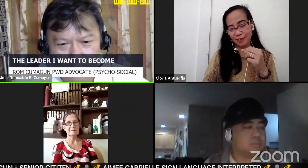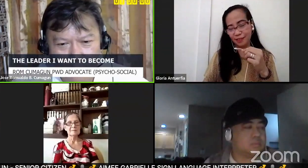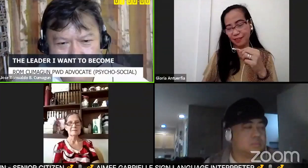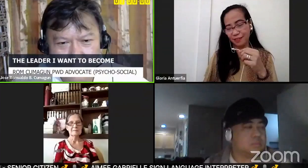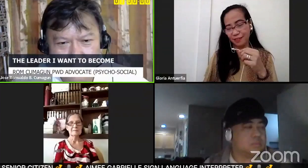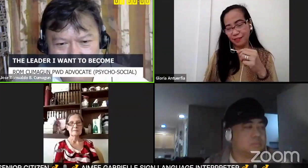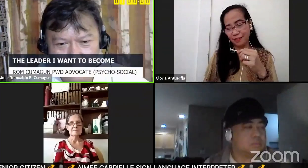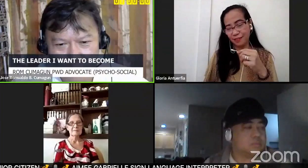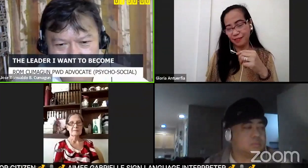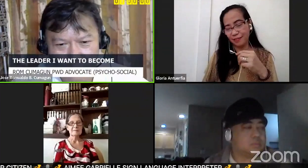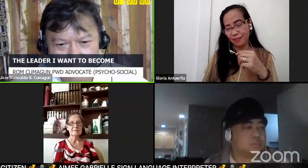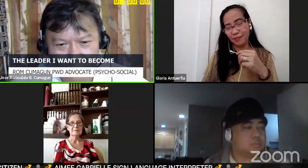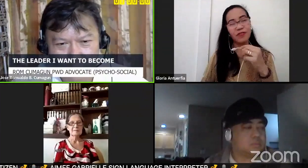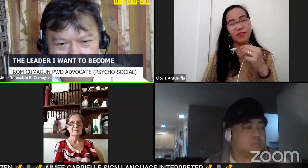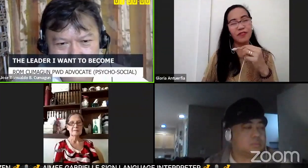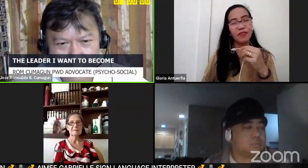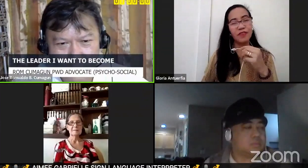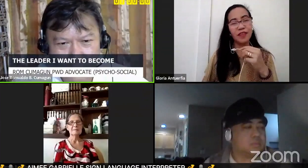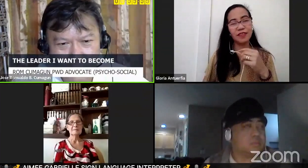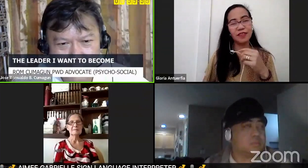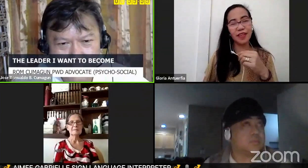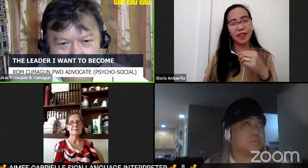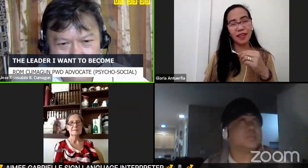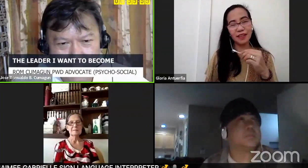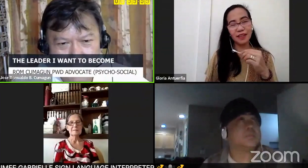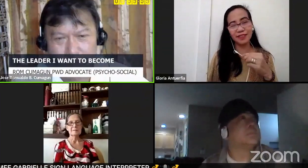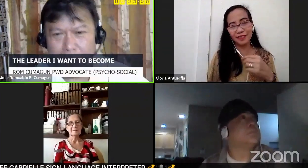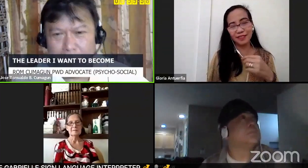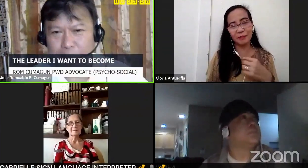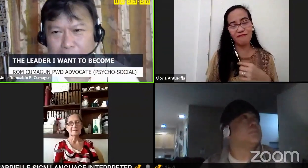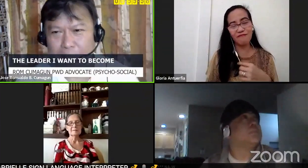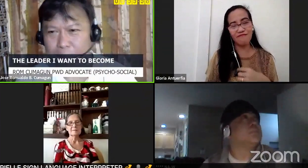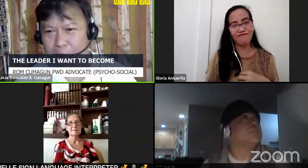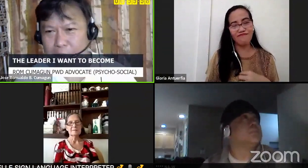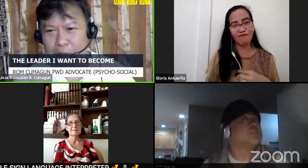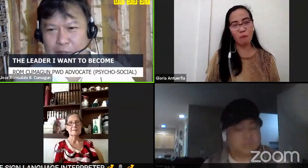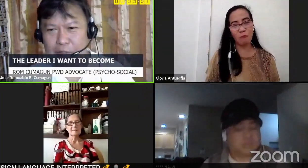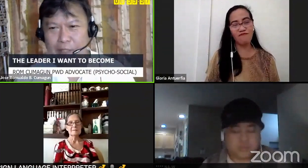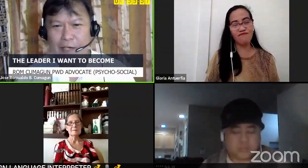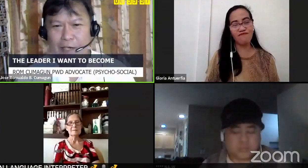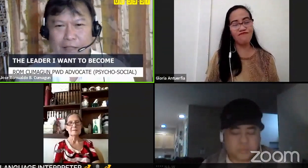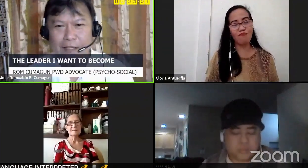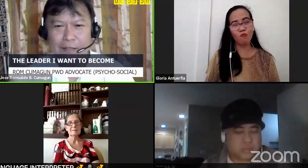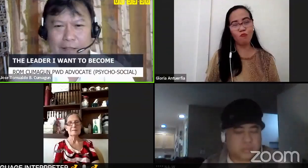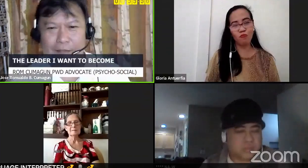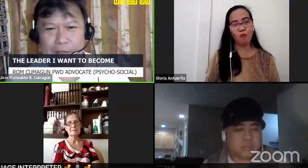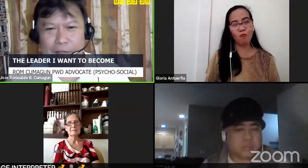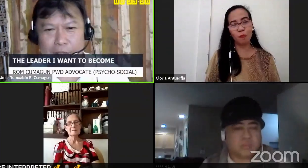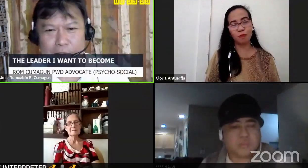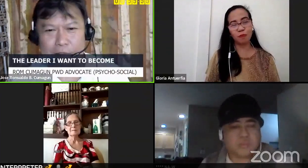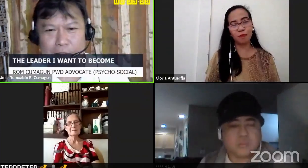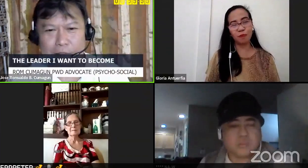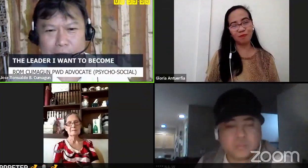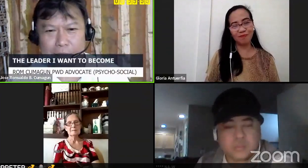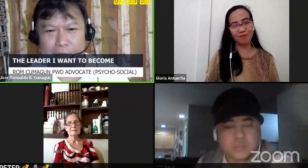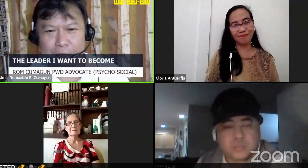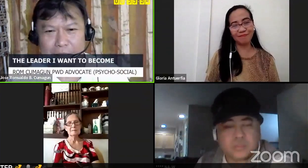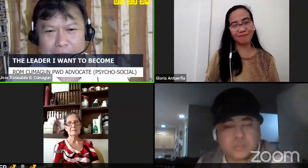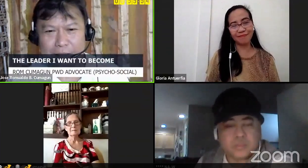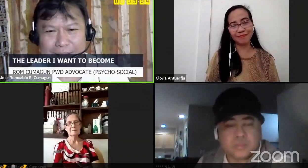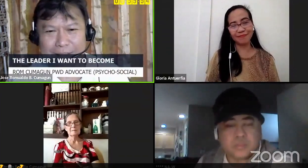Okay. So I will start the timer now. Yes, okay. Yeah. Okay. We'll start. We're officially starting